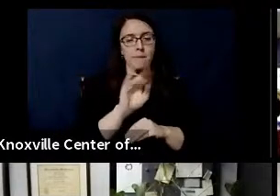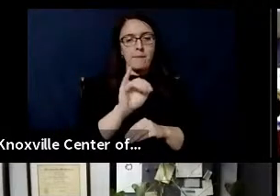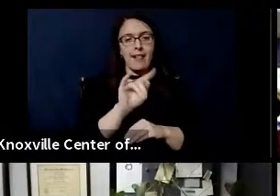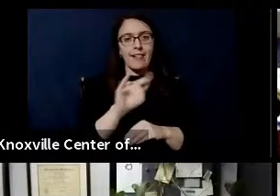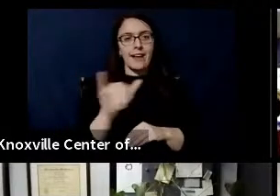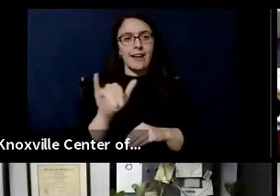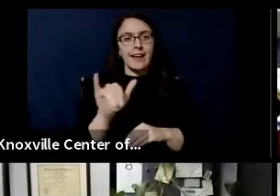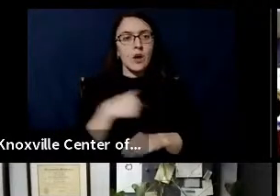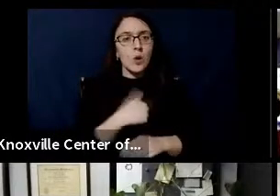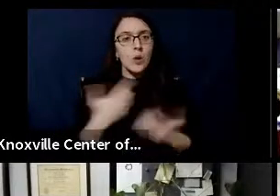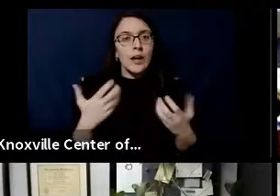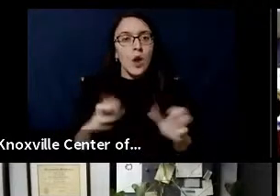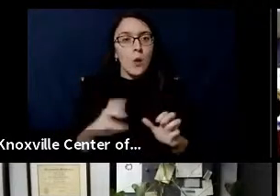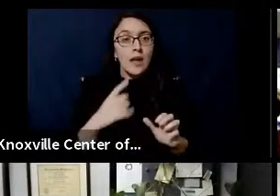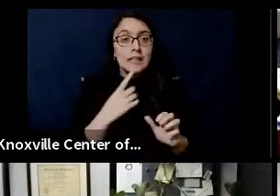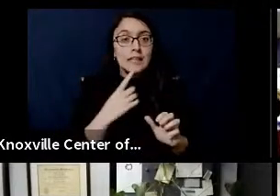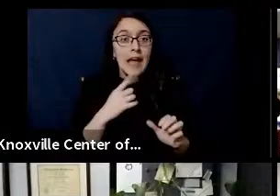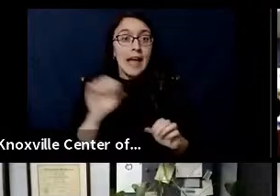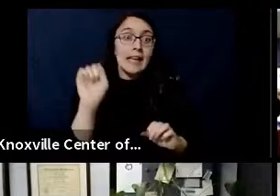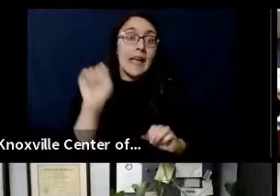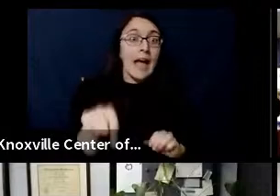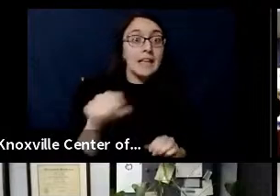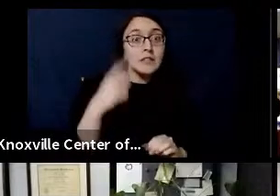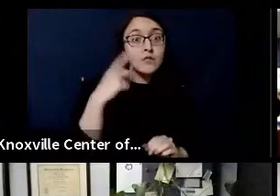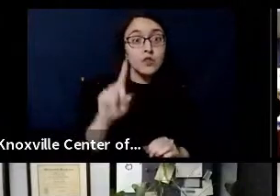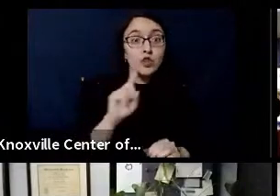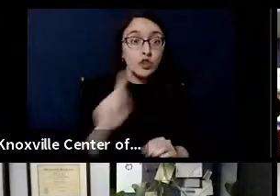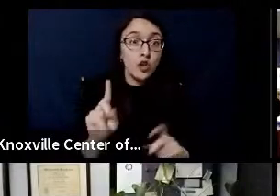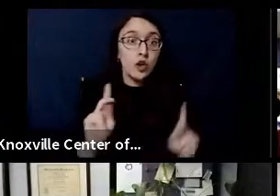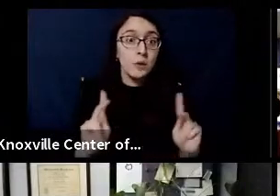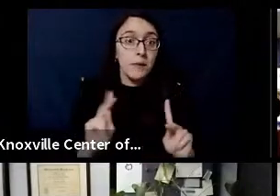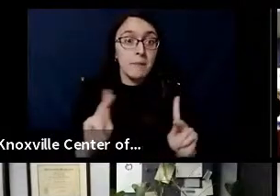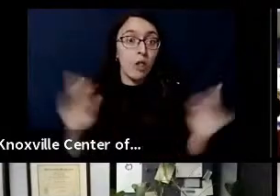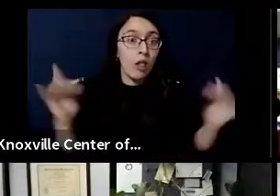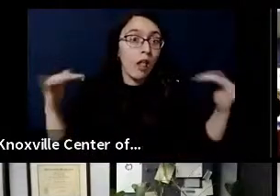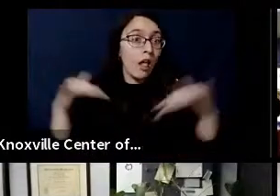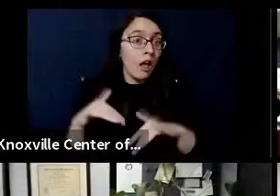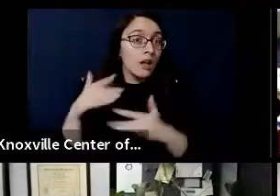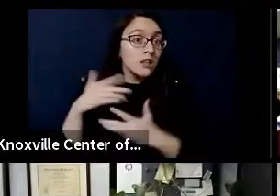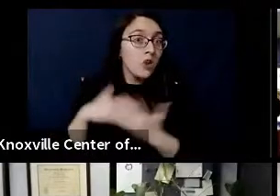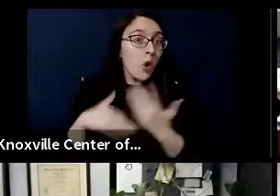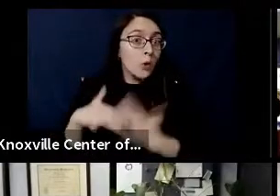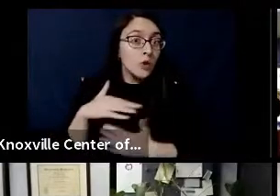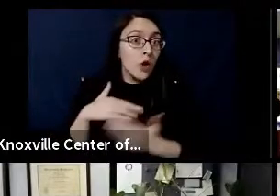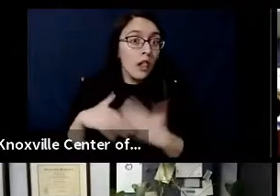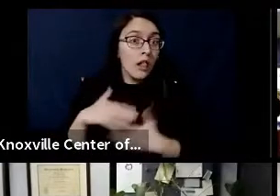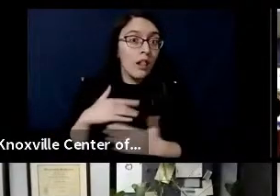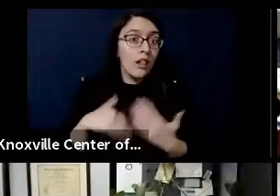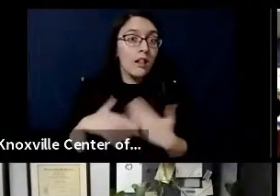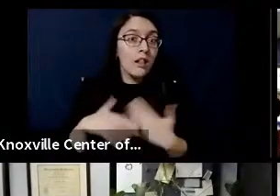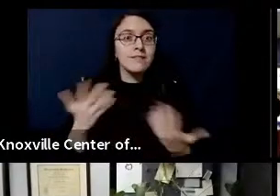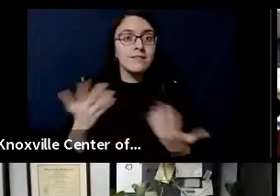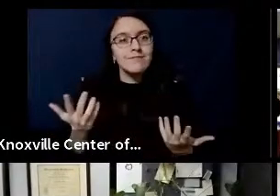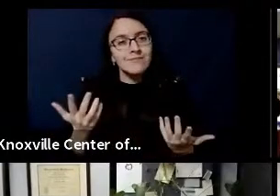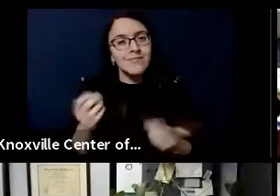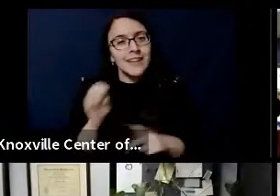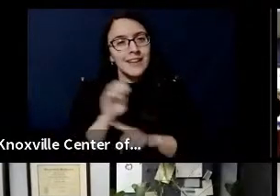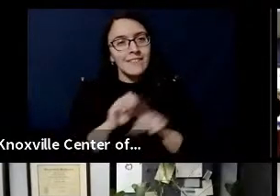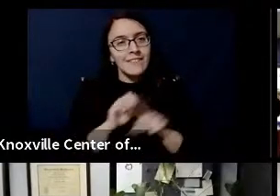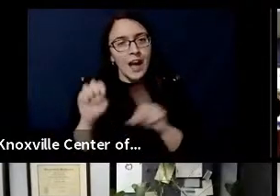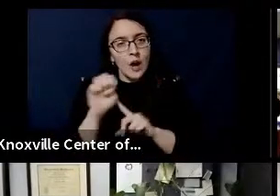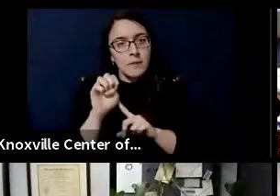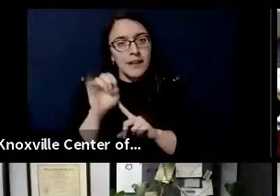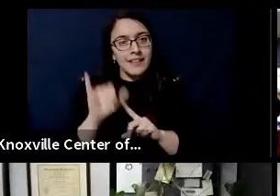that it's positively that these people are in social gatherings in an environment that would increase